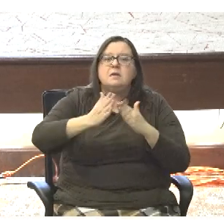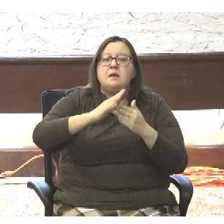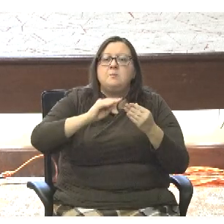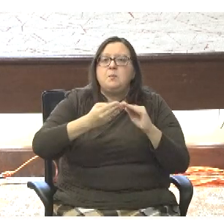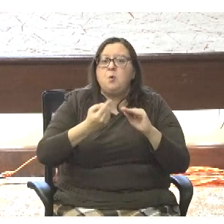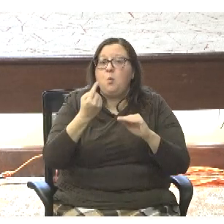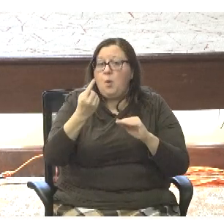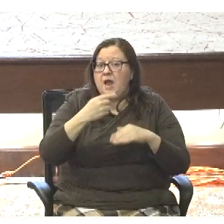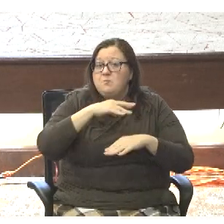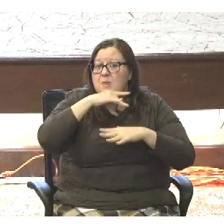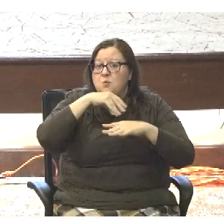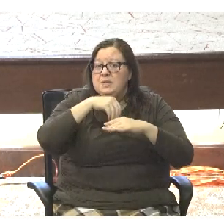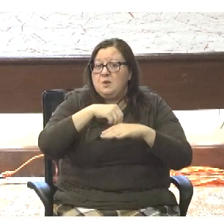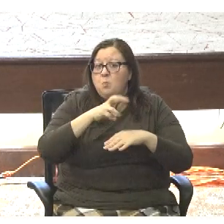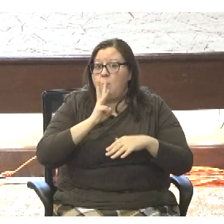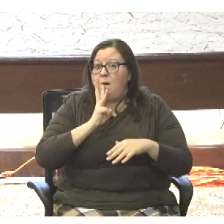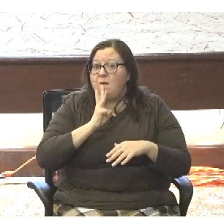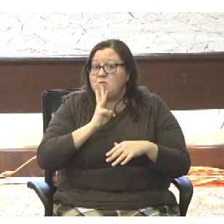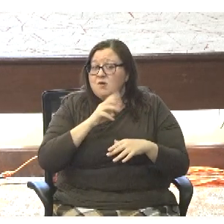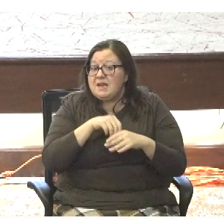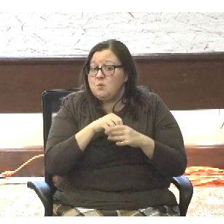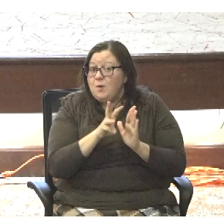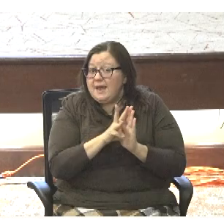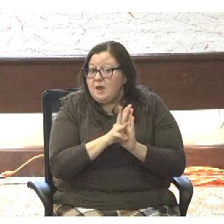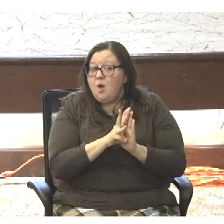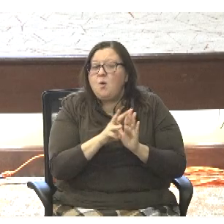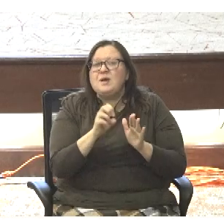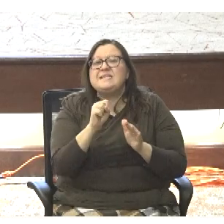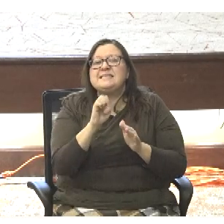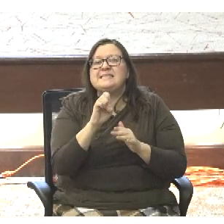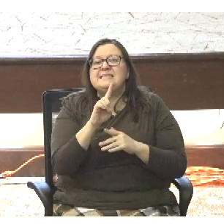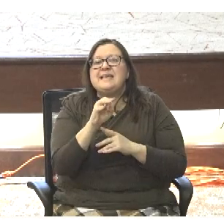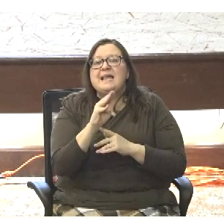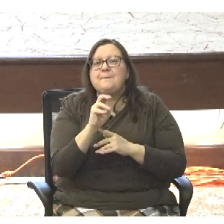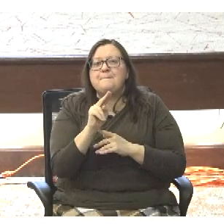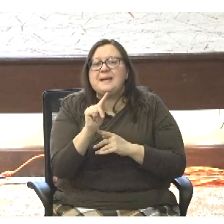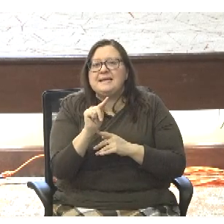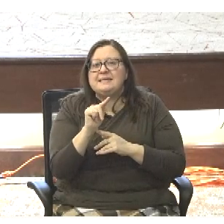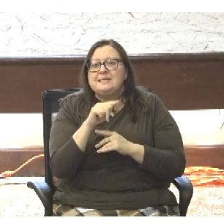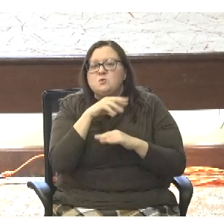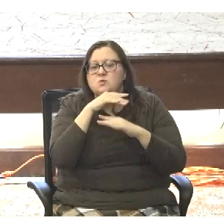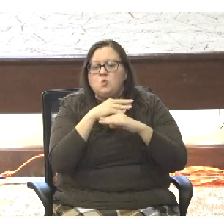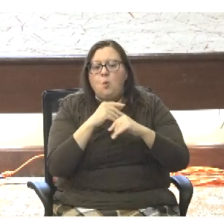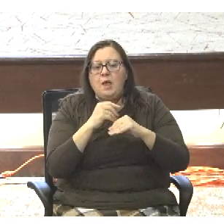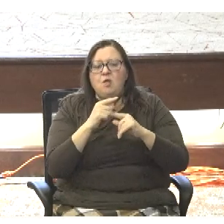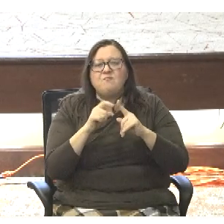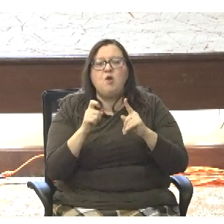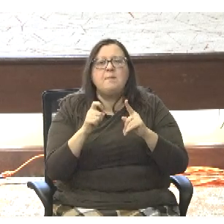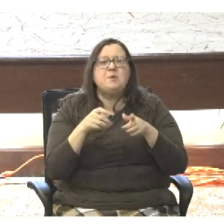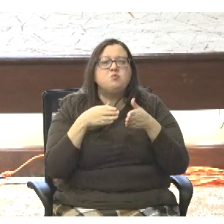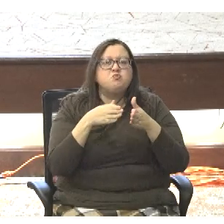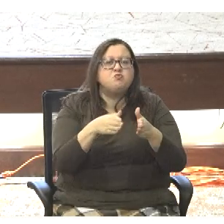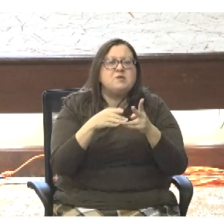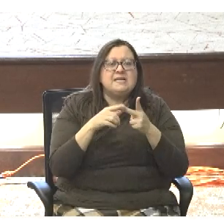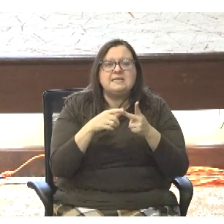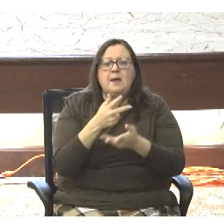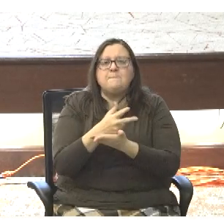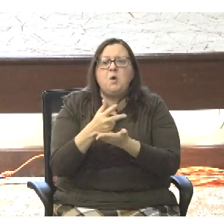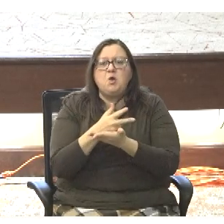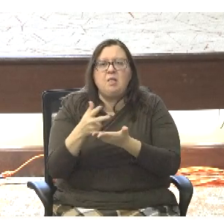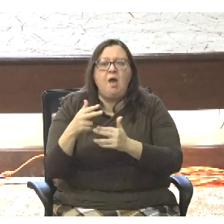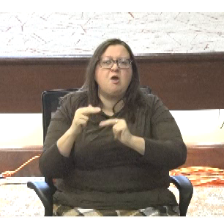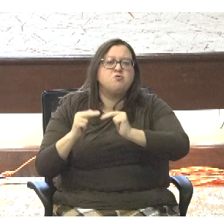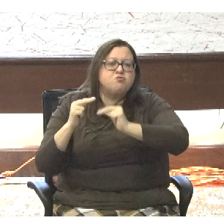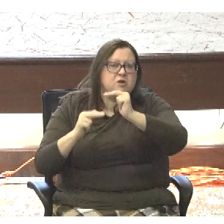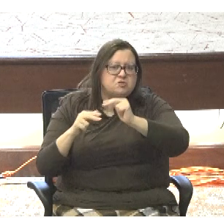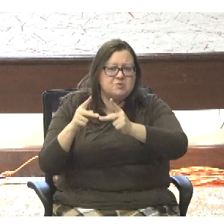water supplies in Waco is sediment. And the sediment that's coming off of streets, parking lots, and construction